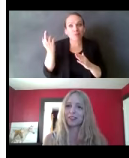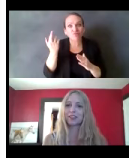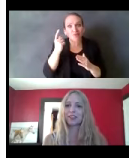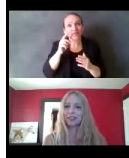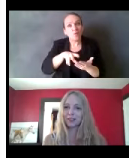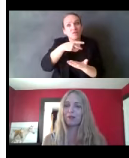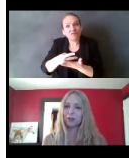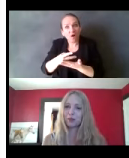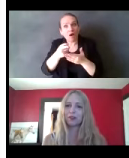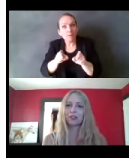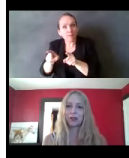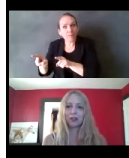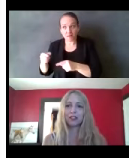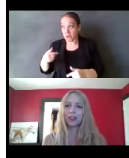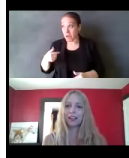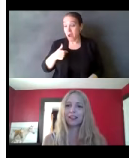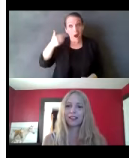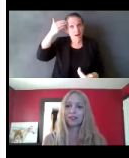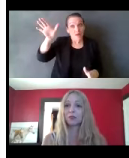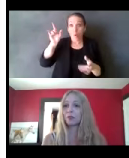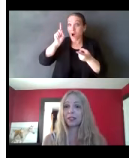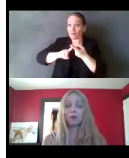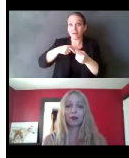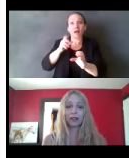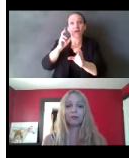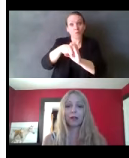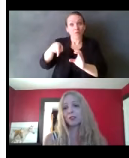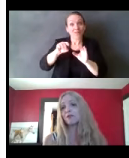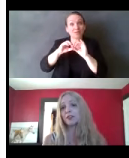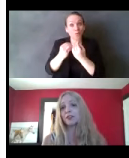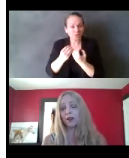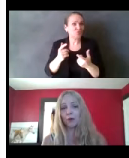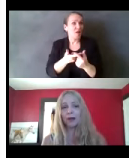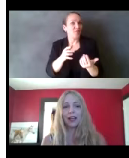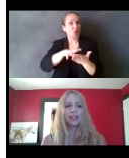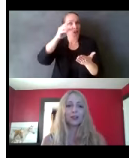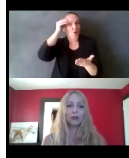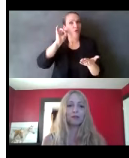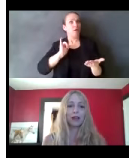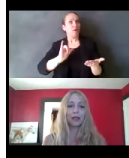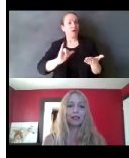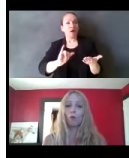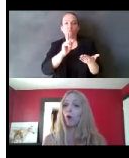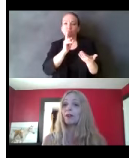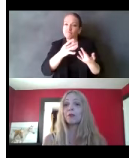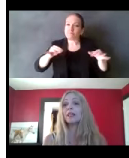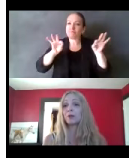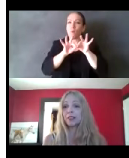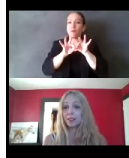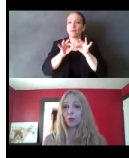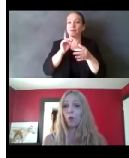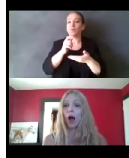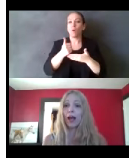started discussing this in the Falls Prevention Coalition. I think this is really important information for us to know, to sort of frame in one of the